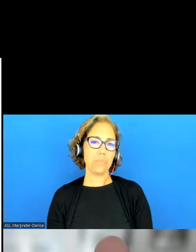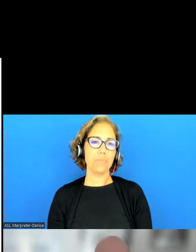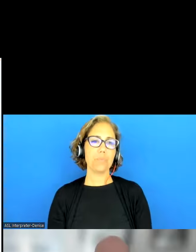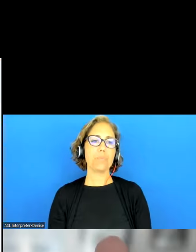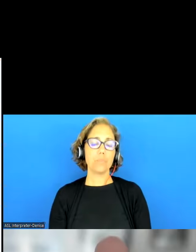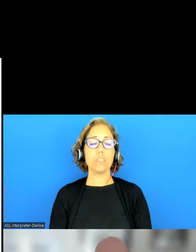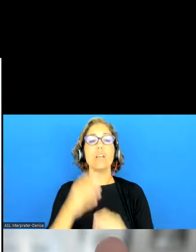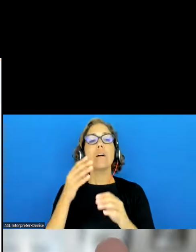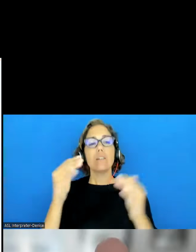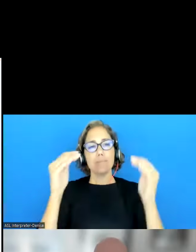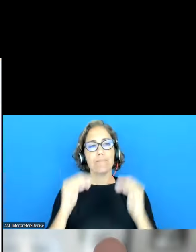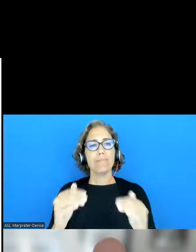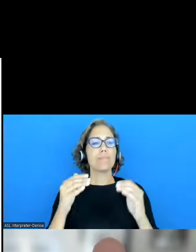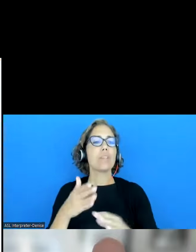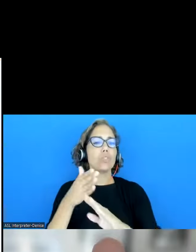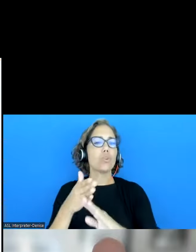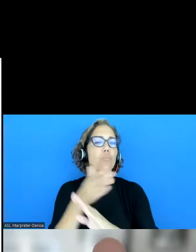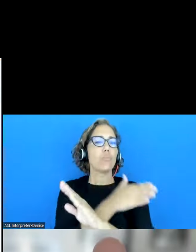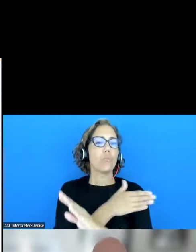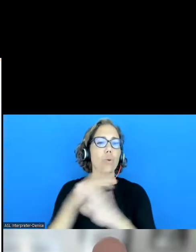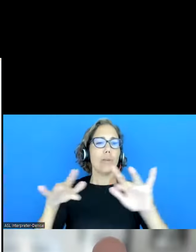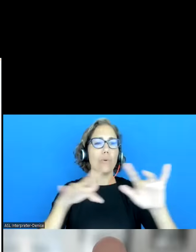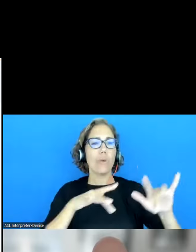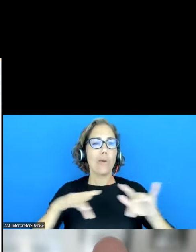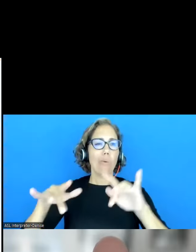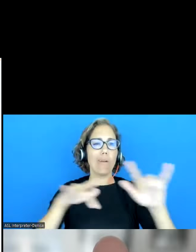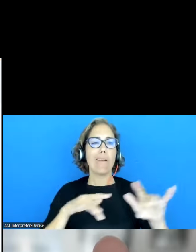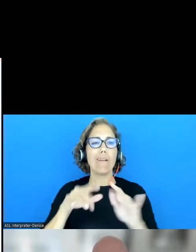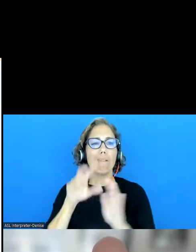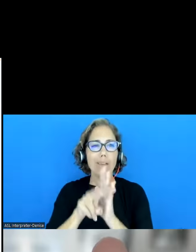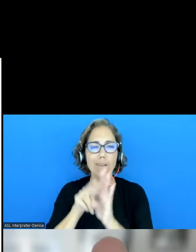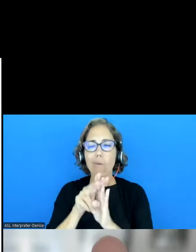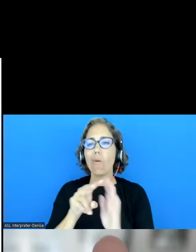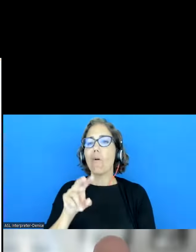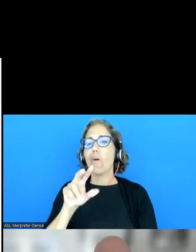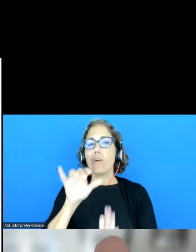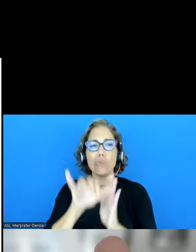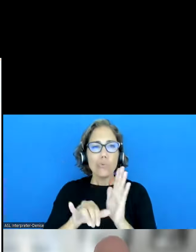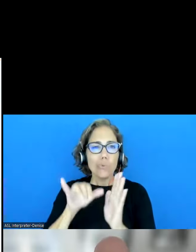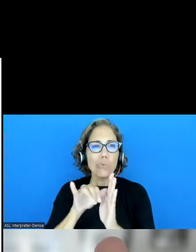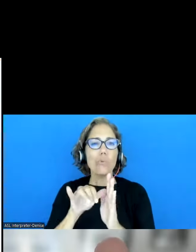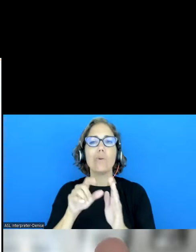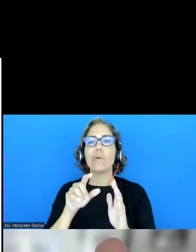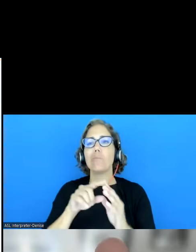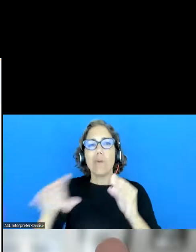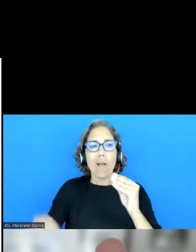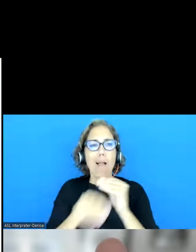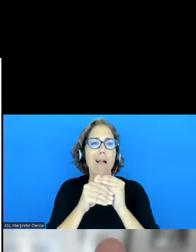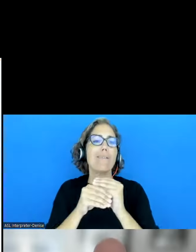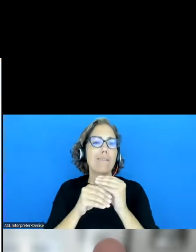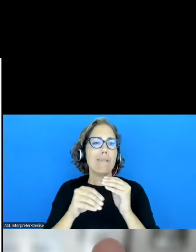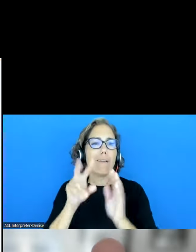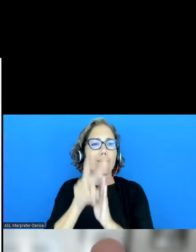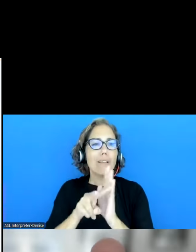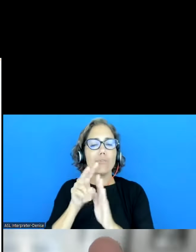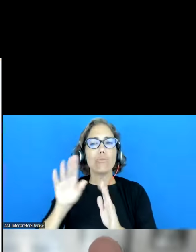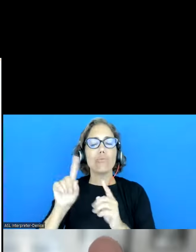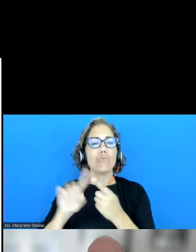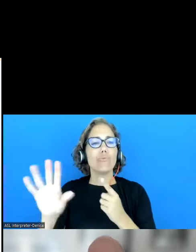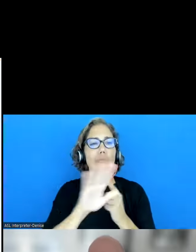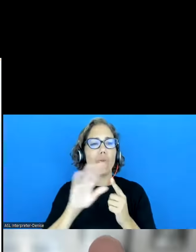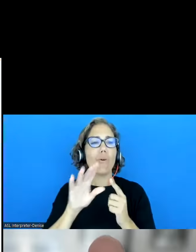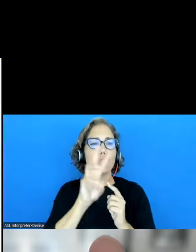Pre-recorded videos. So many people use YouTube, Vimeo, they're embedding videos in the pages. You need to provide a